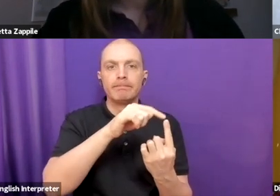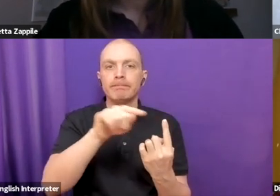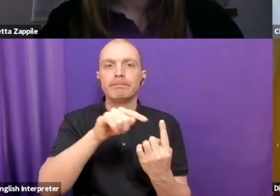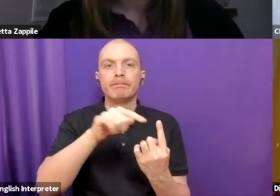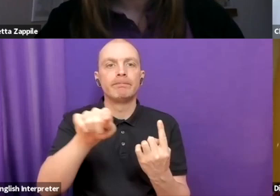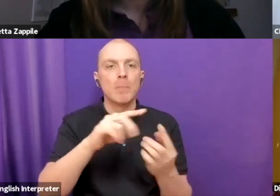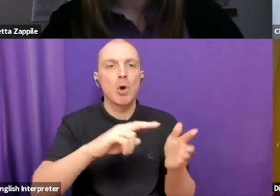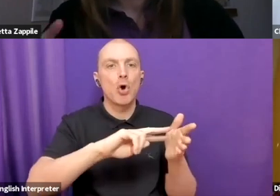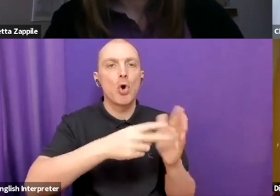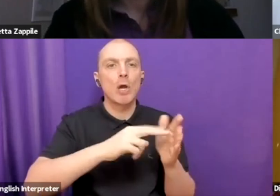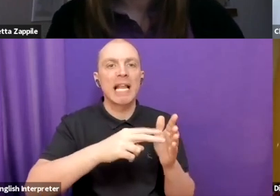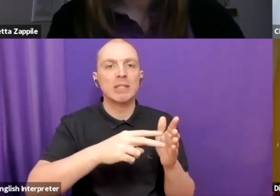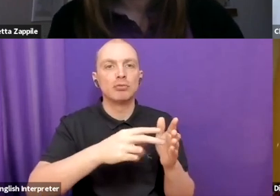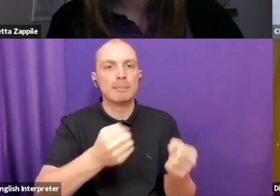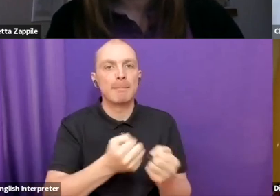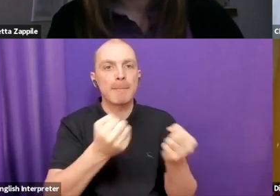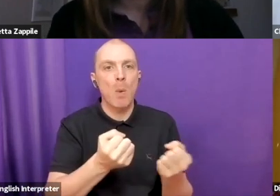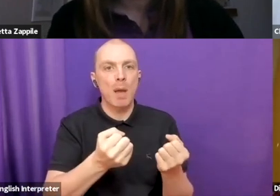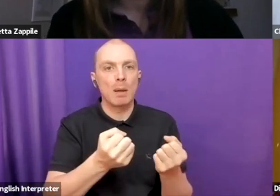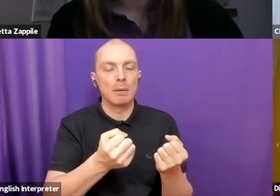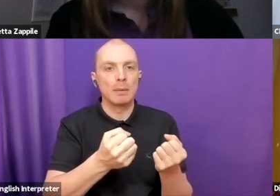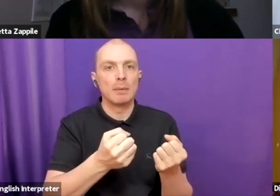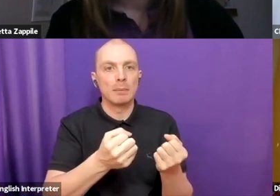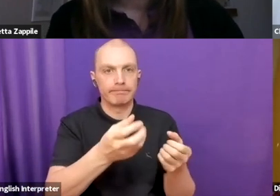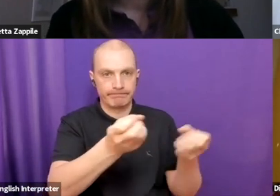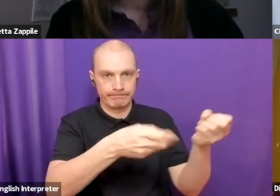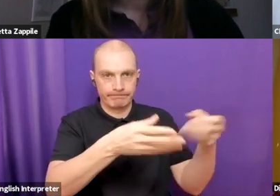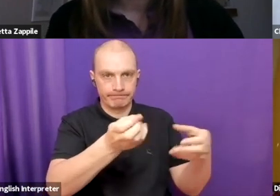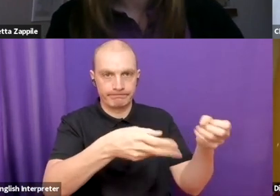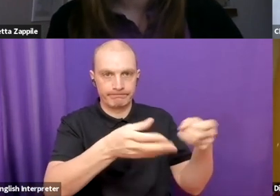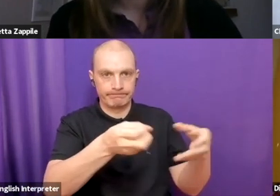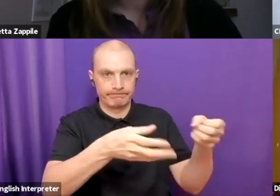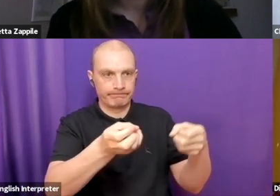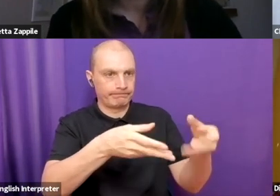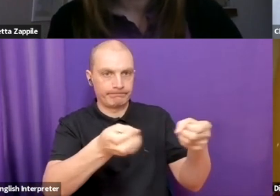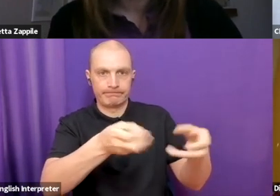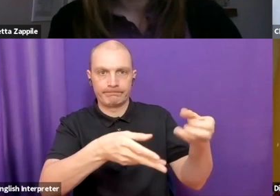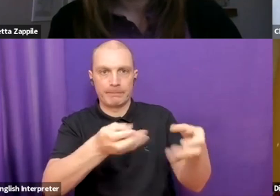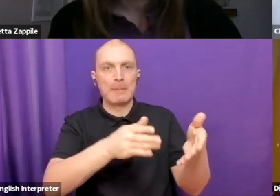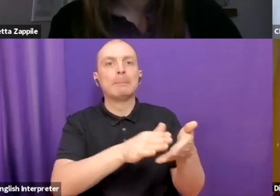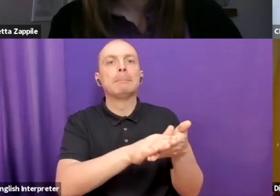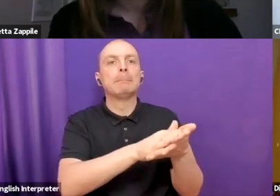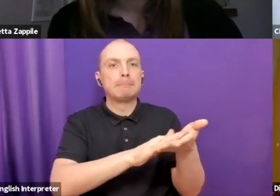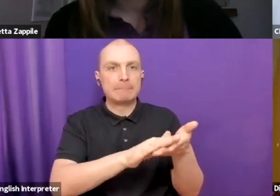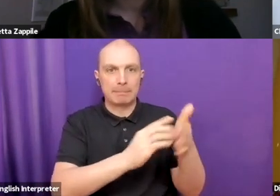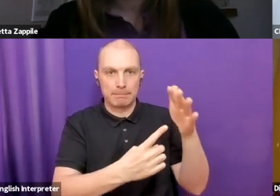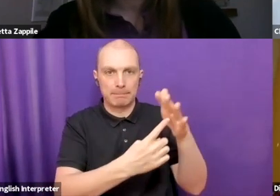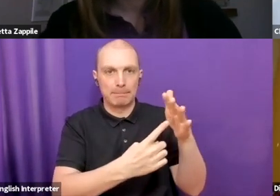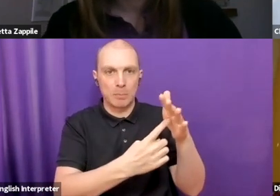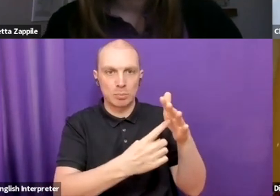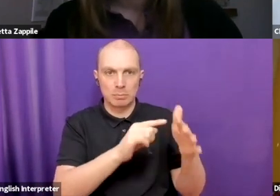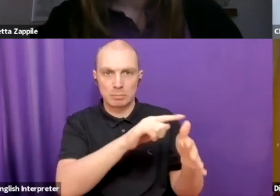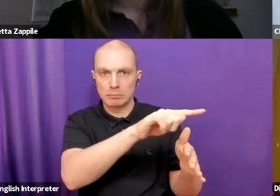that already at first sight, it gives the impression that it is a relevant issue that should be considered because you have